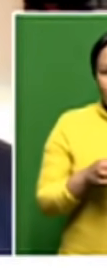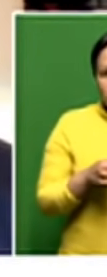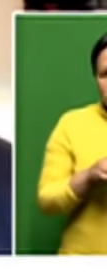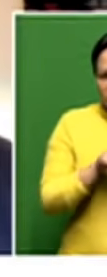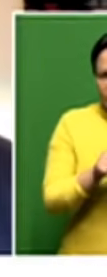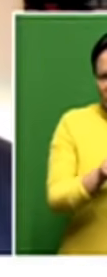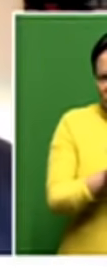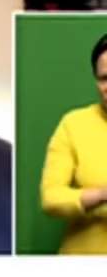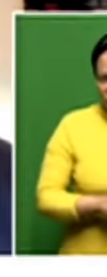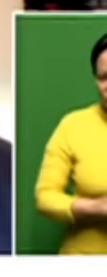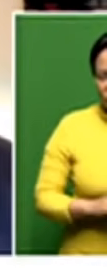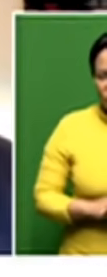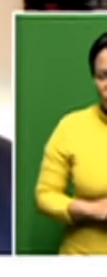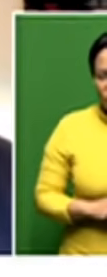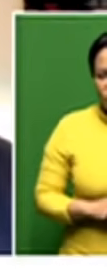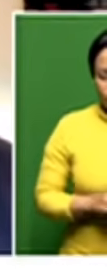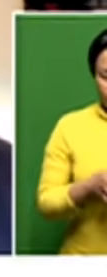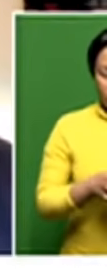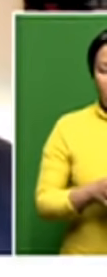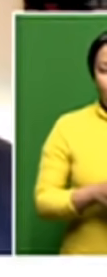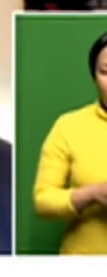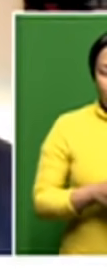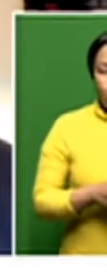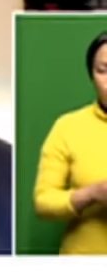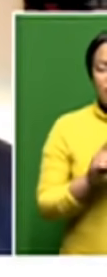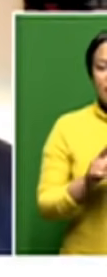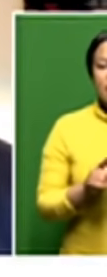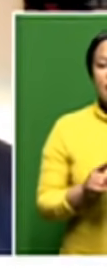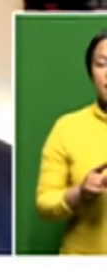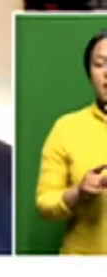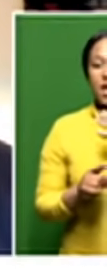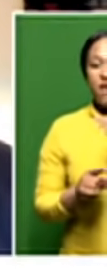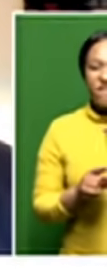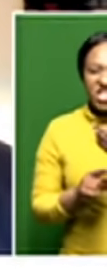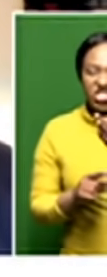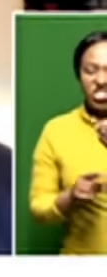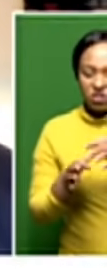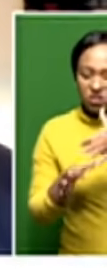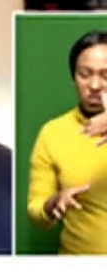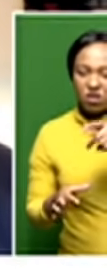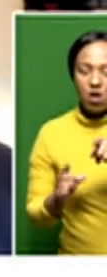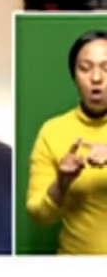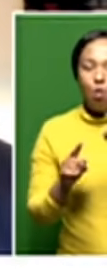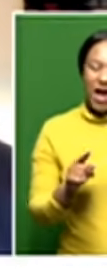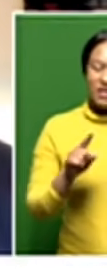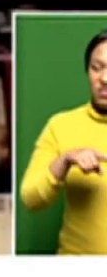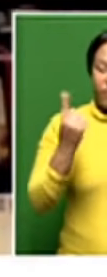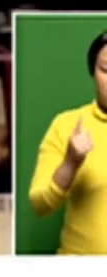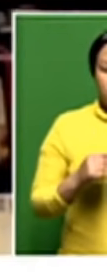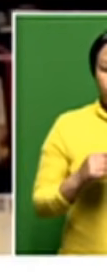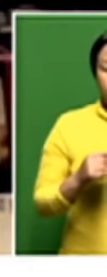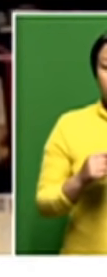well? The canned fruit and the canned pilchards are not affected because they are produced from cans that